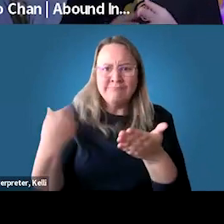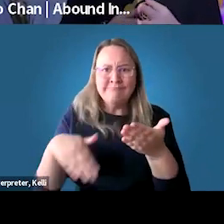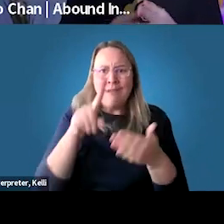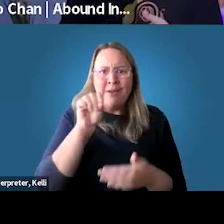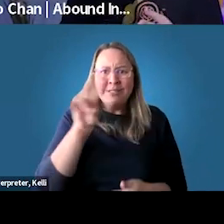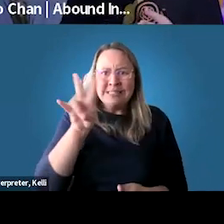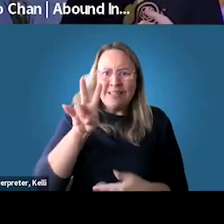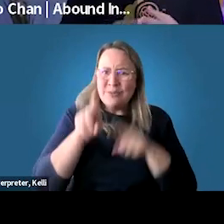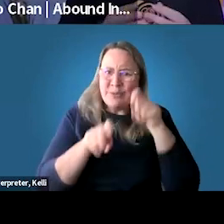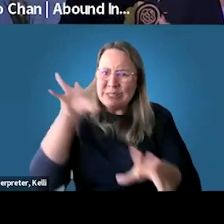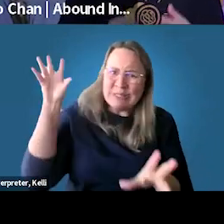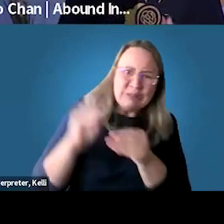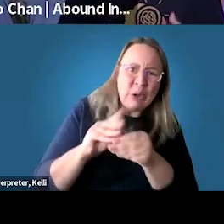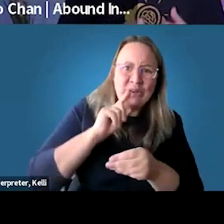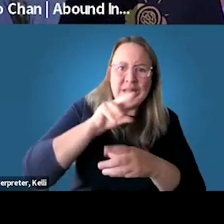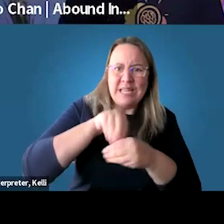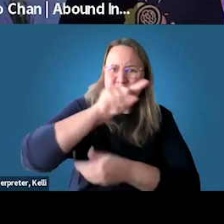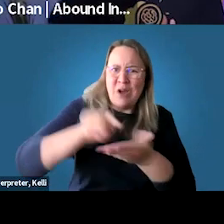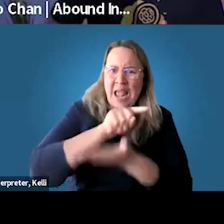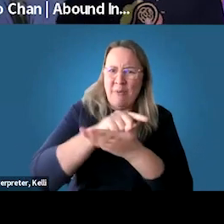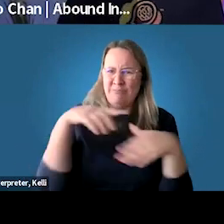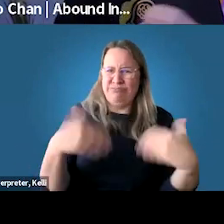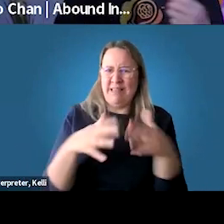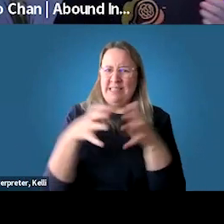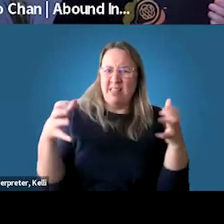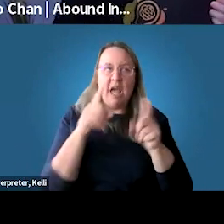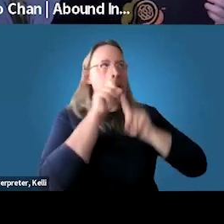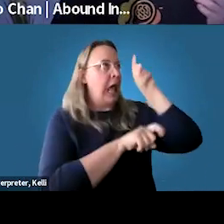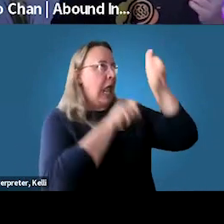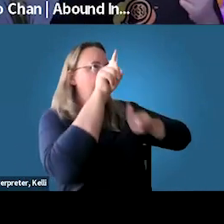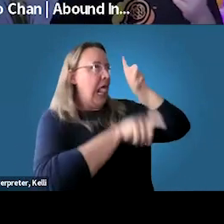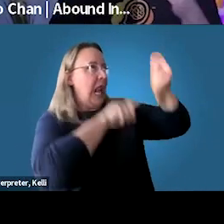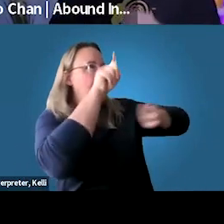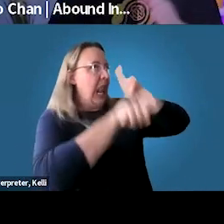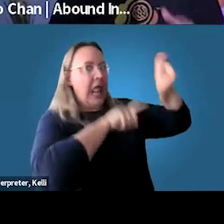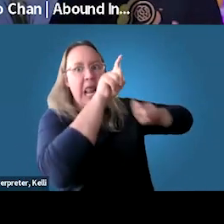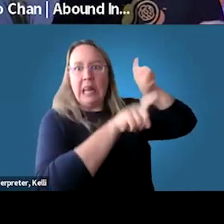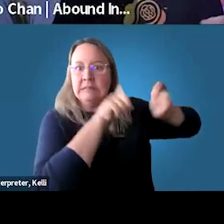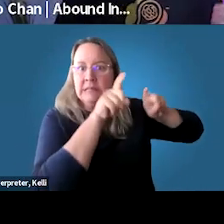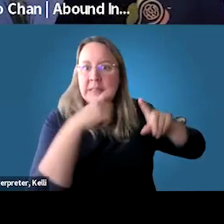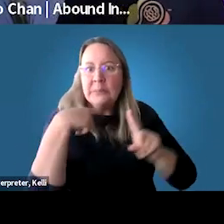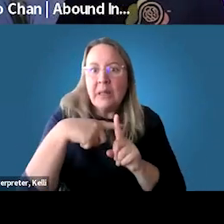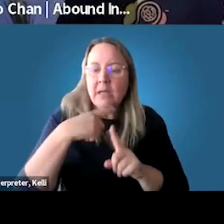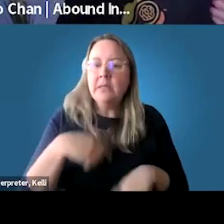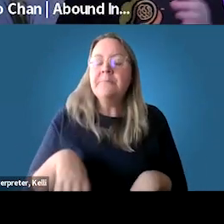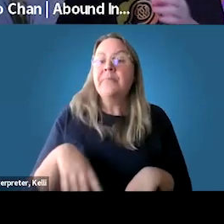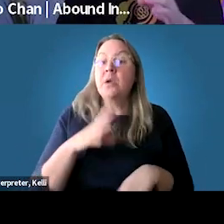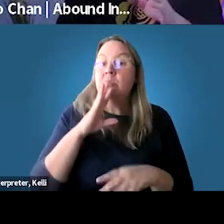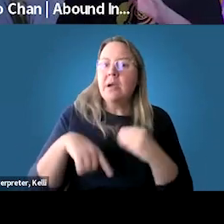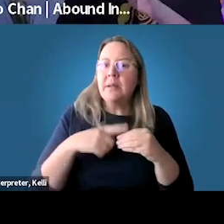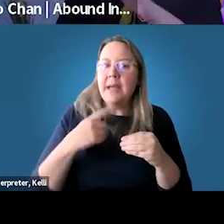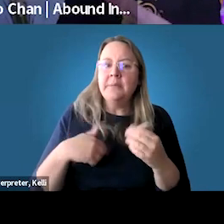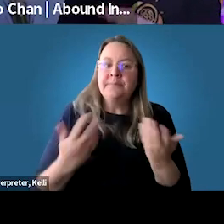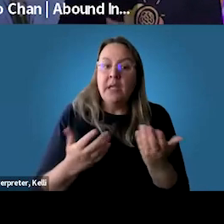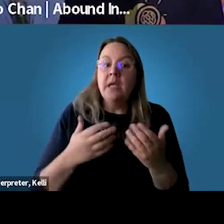107 questions an hour. That is a lot of question asking. Second is girls age 4 ask a question on